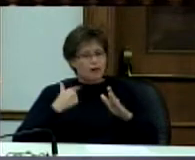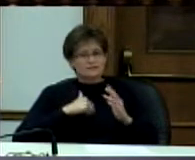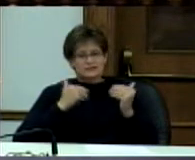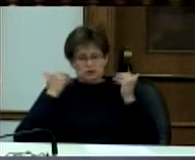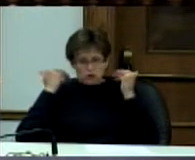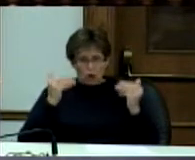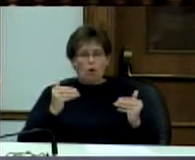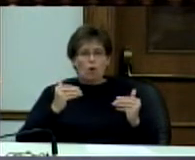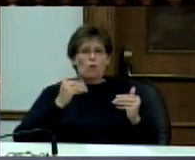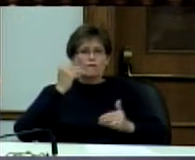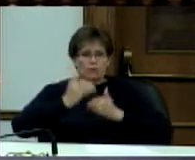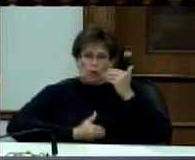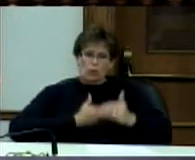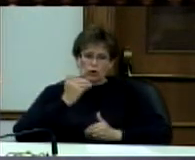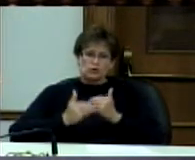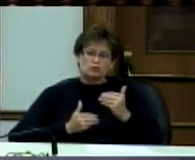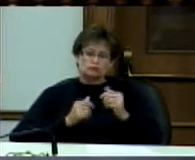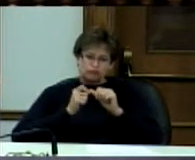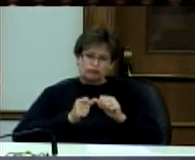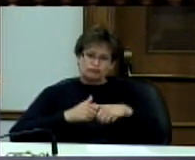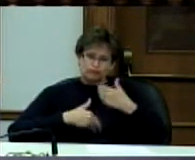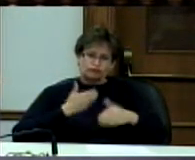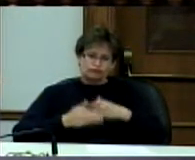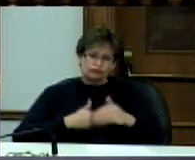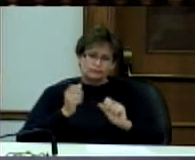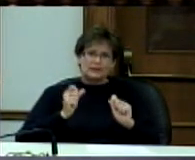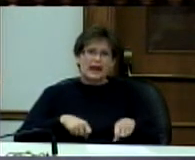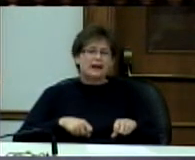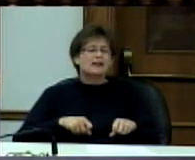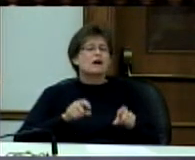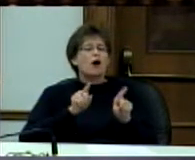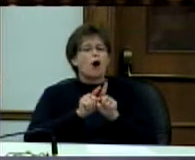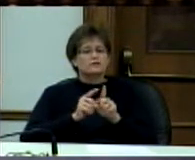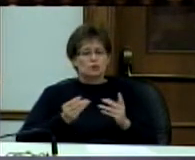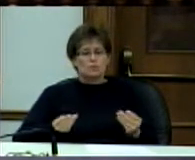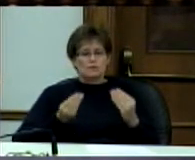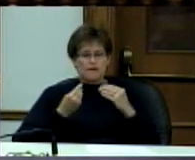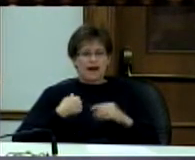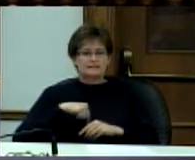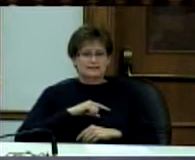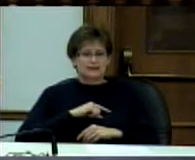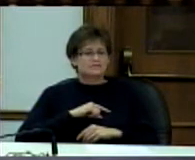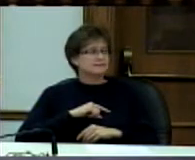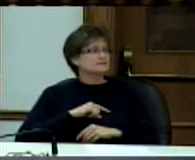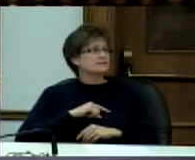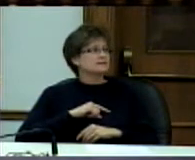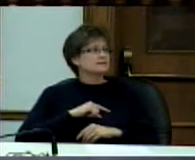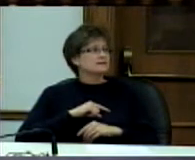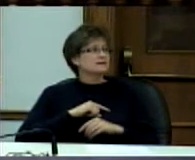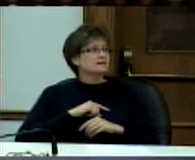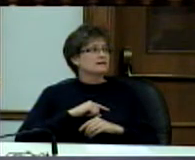to move forward. I think that it also provides a